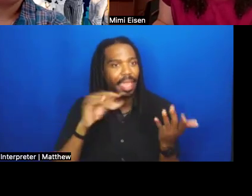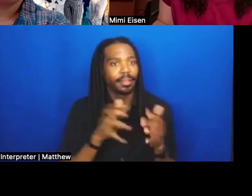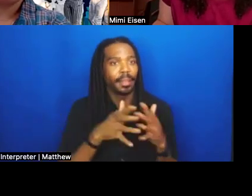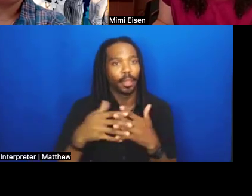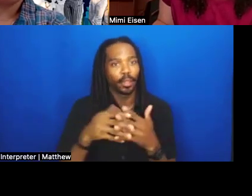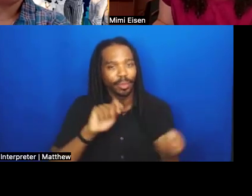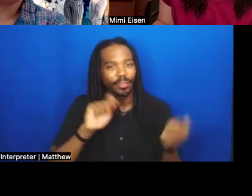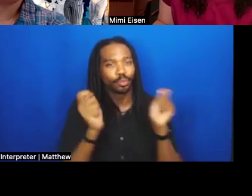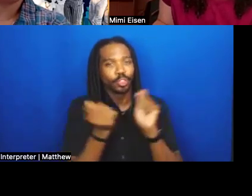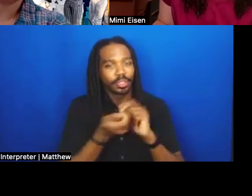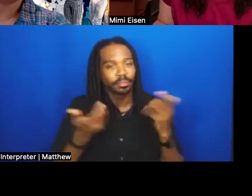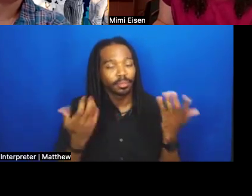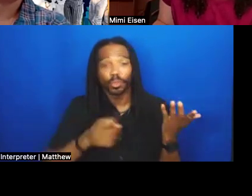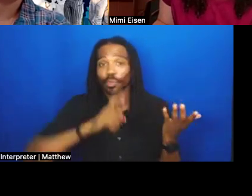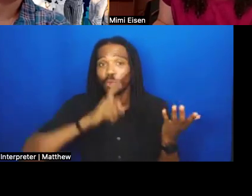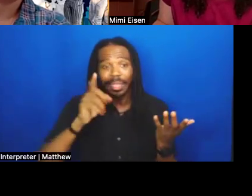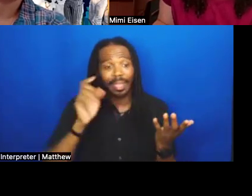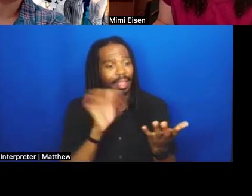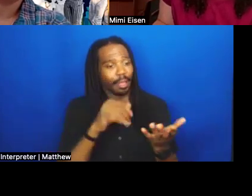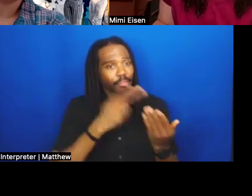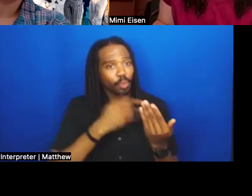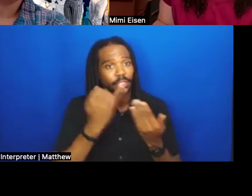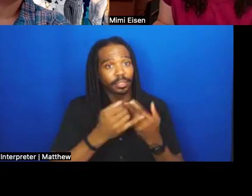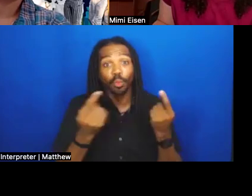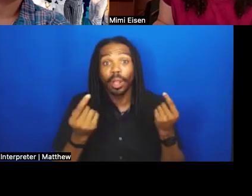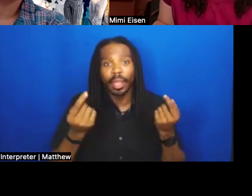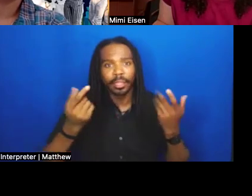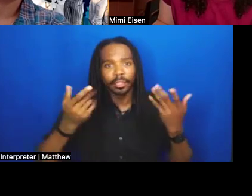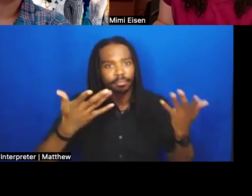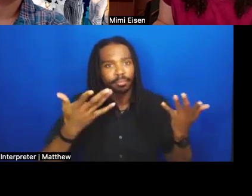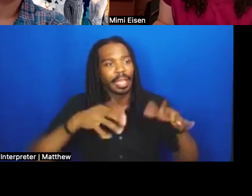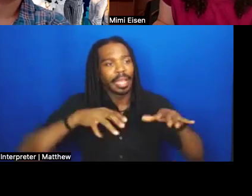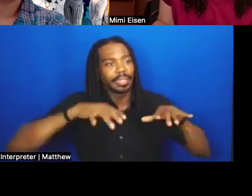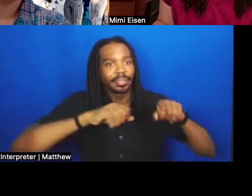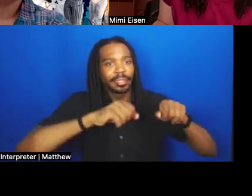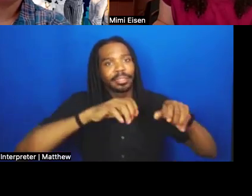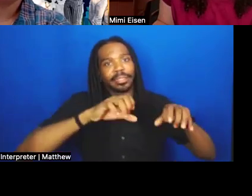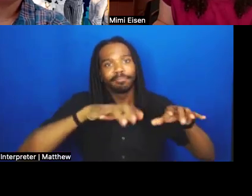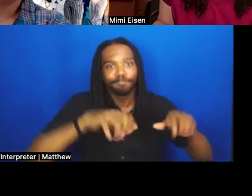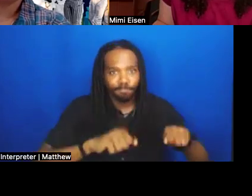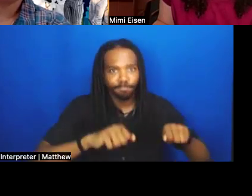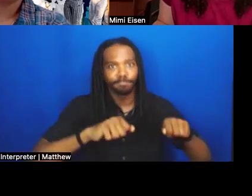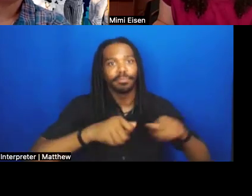really was a project of settler colonialism rather than freedom making.